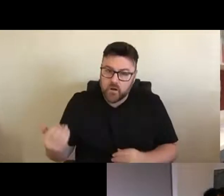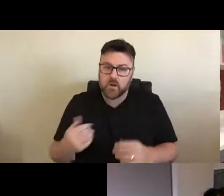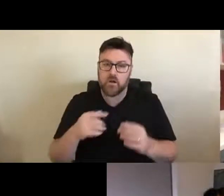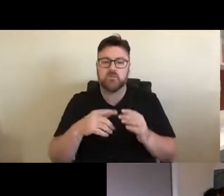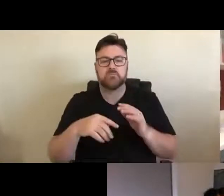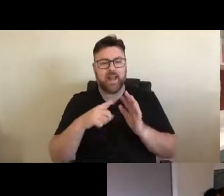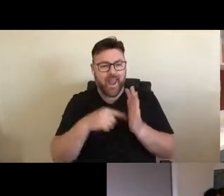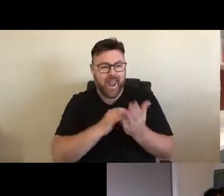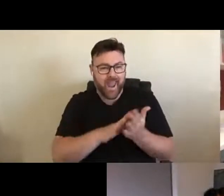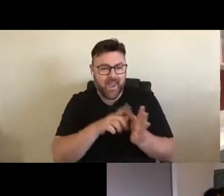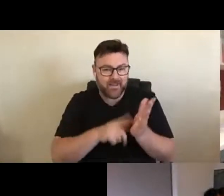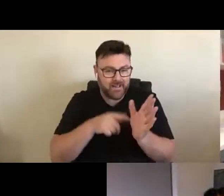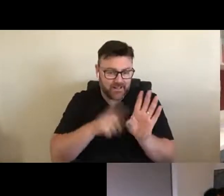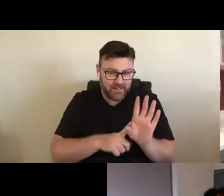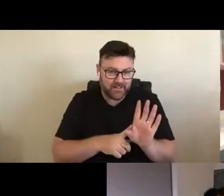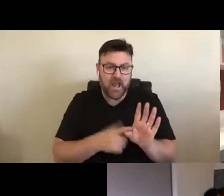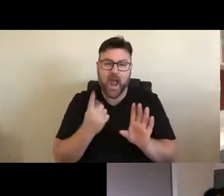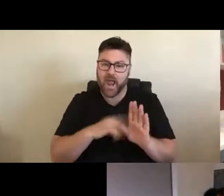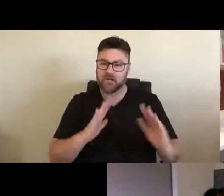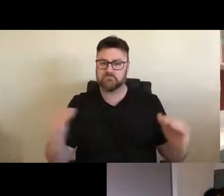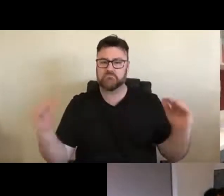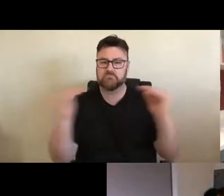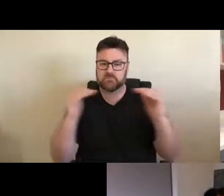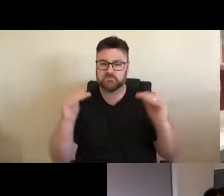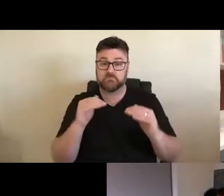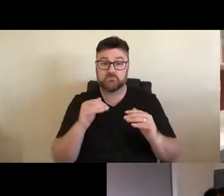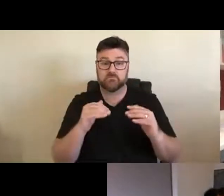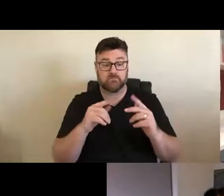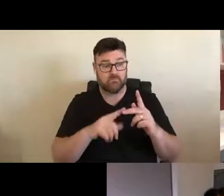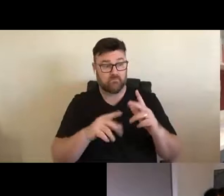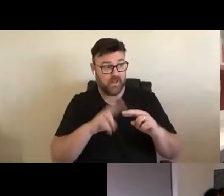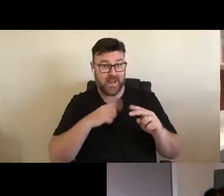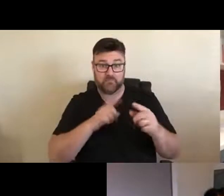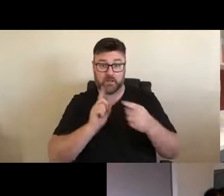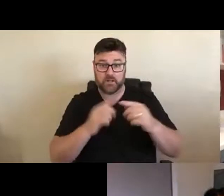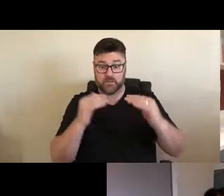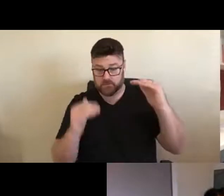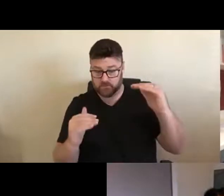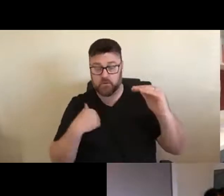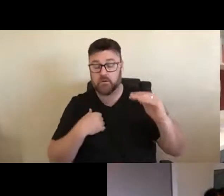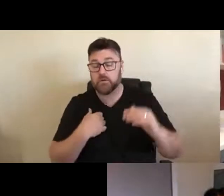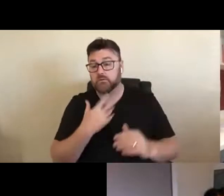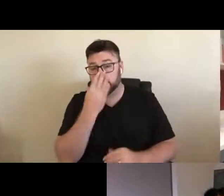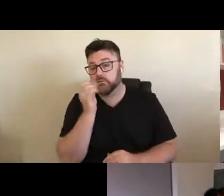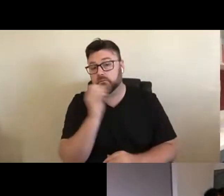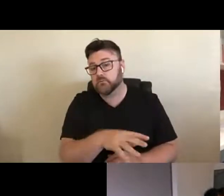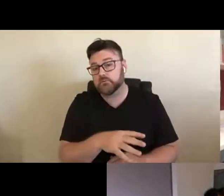equality. Until we do that, I'm not interested in being involved in many things in Australia.